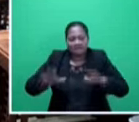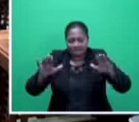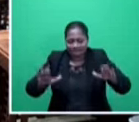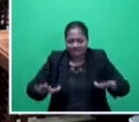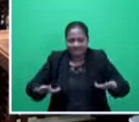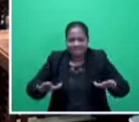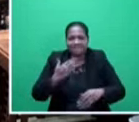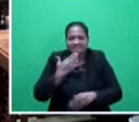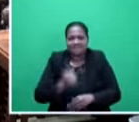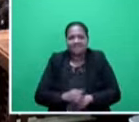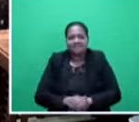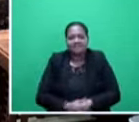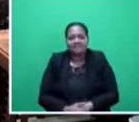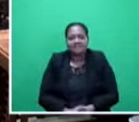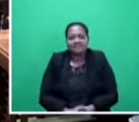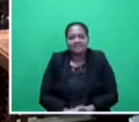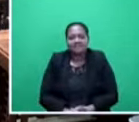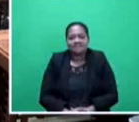seated.